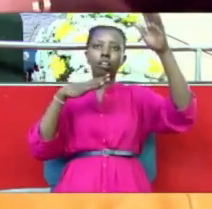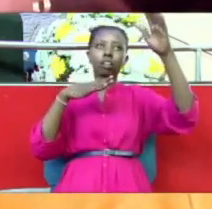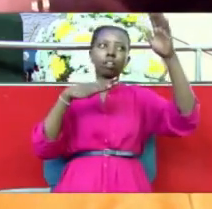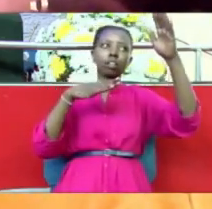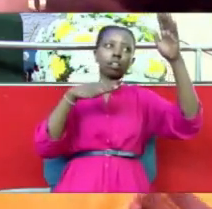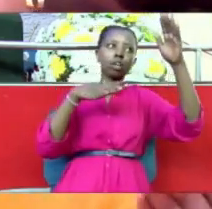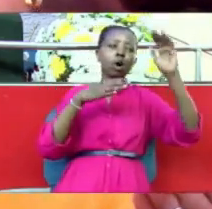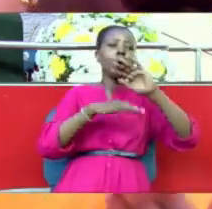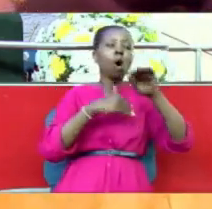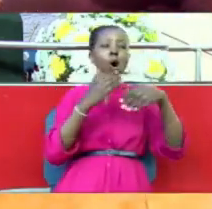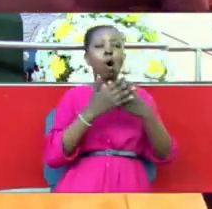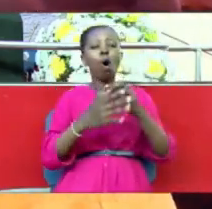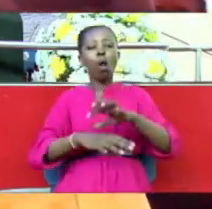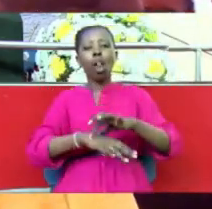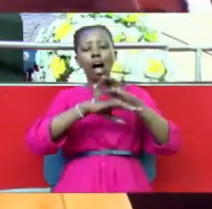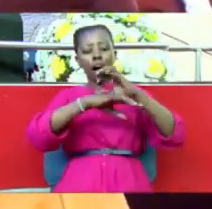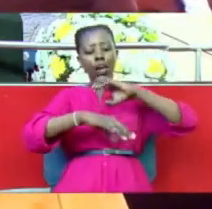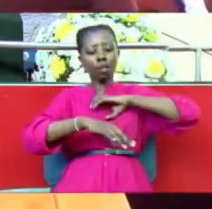The whole earth belongs to you.